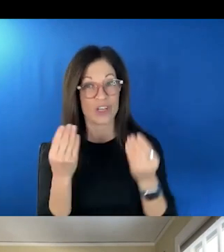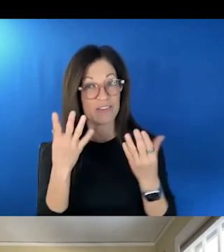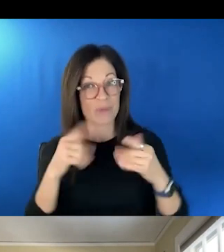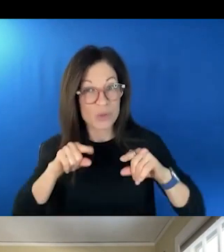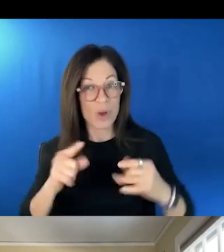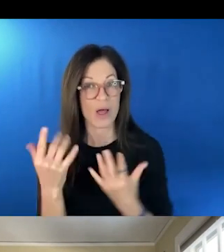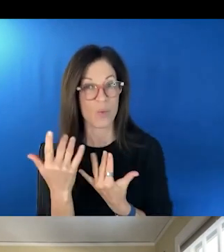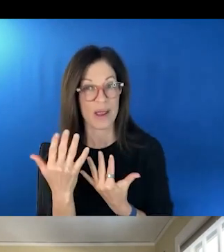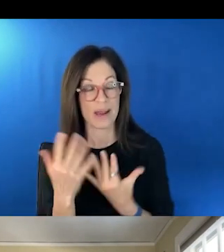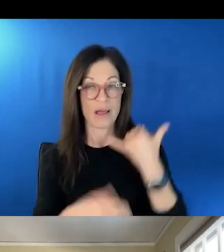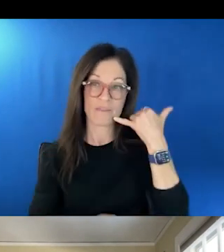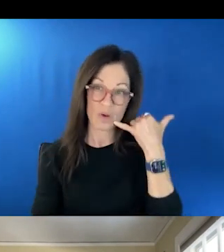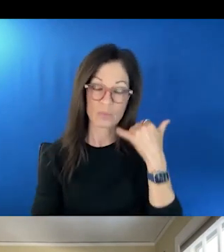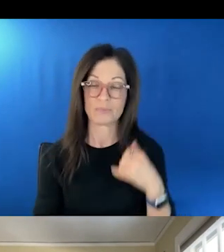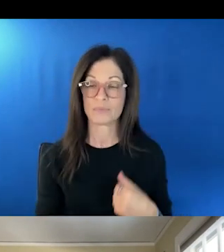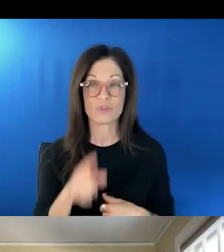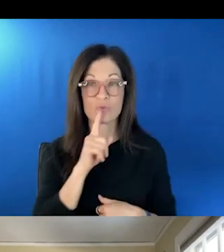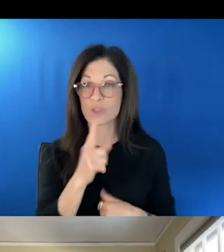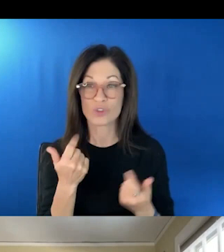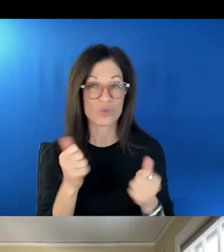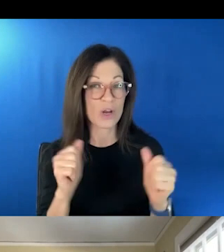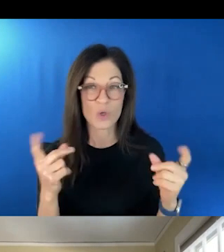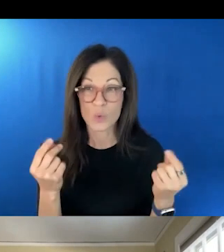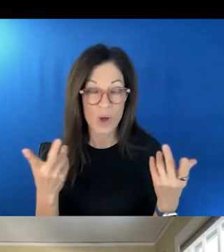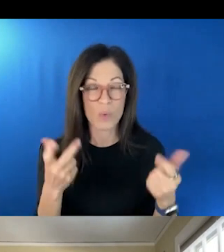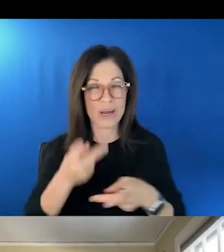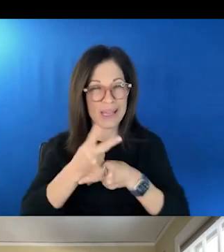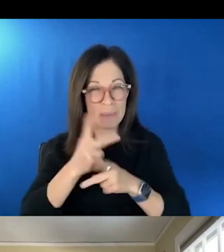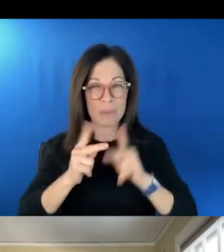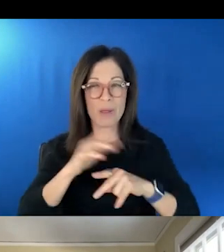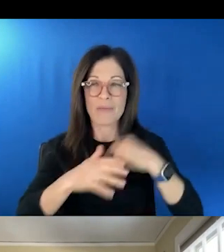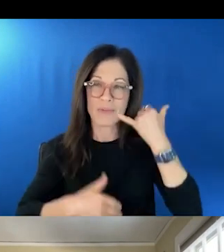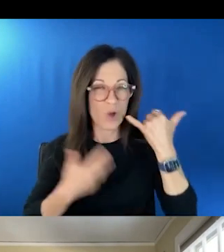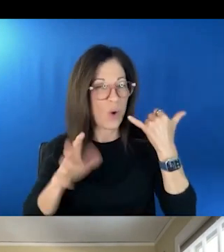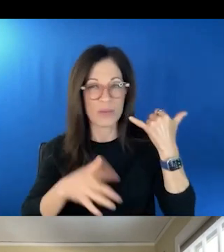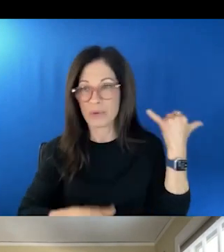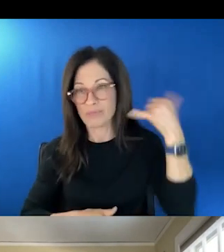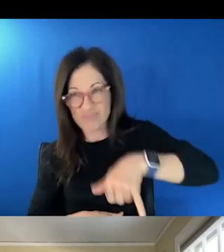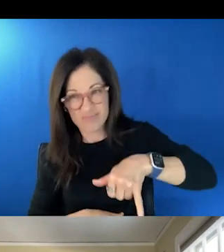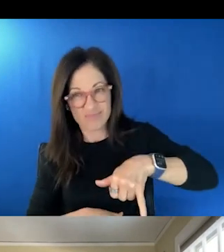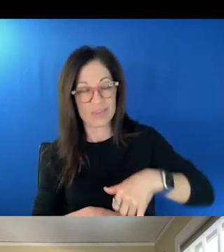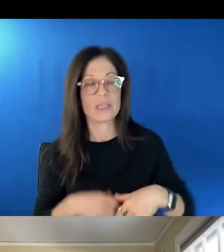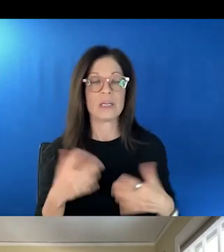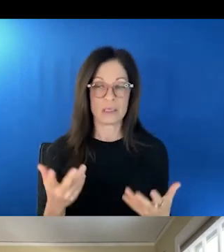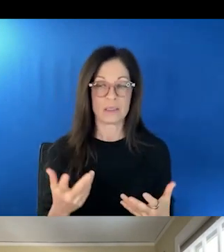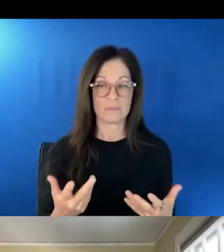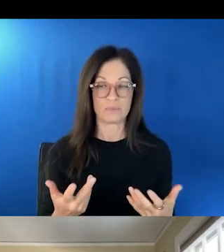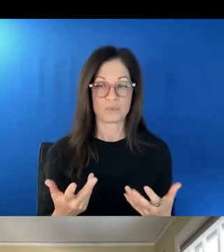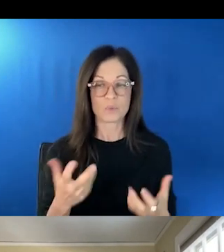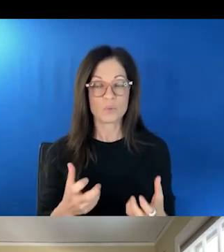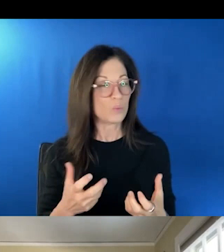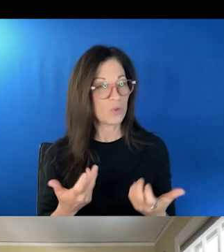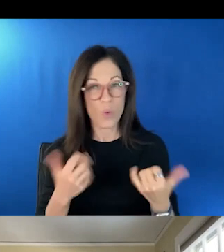waiting. And essentially what we're trying to do is have people stay on the line. We don't want the abandon rates to go